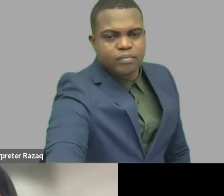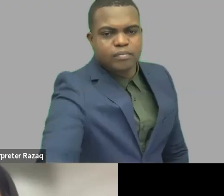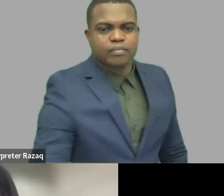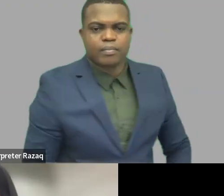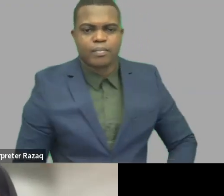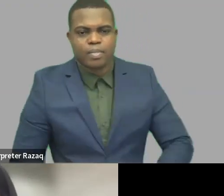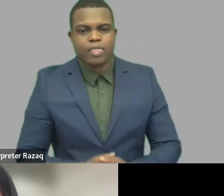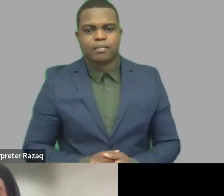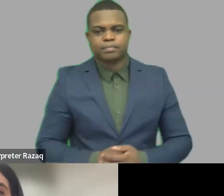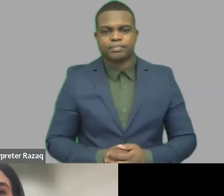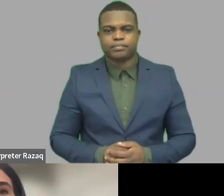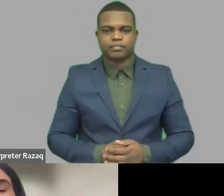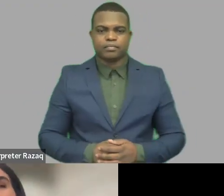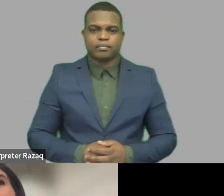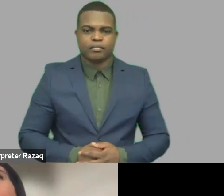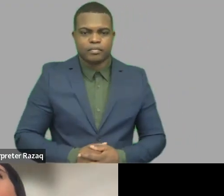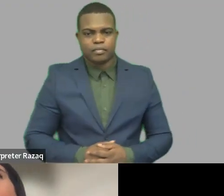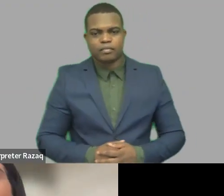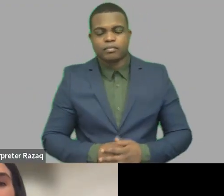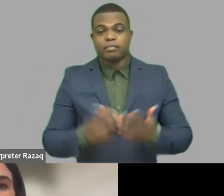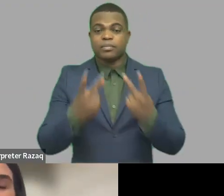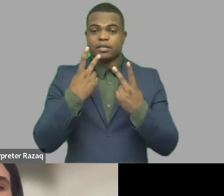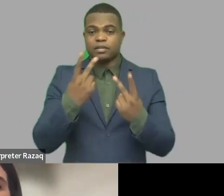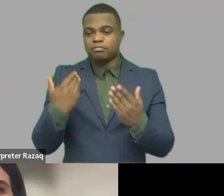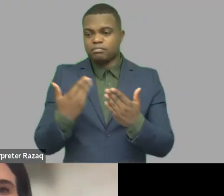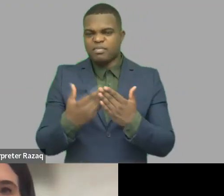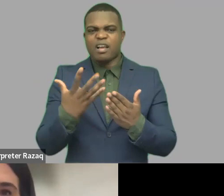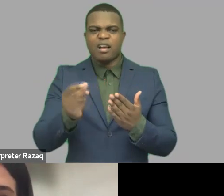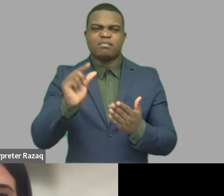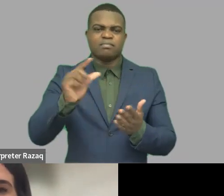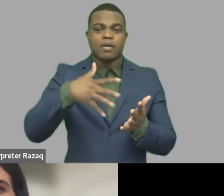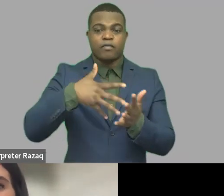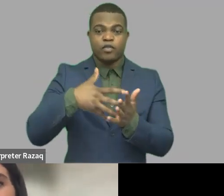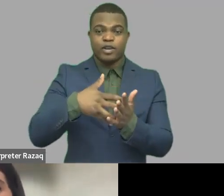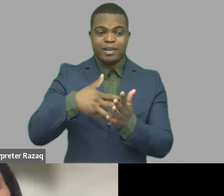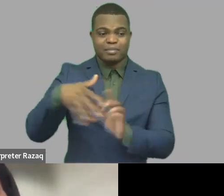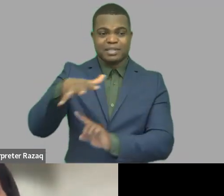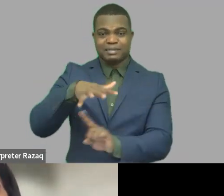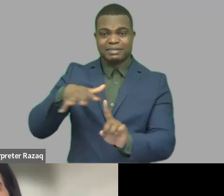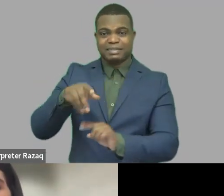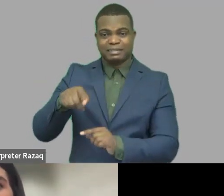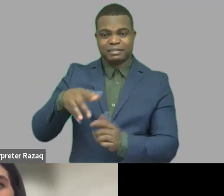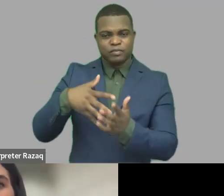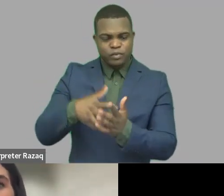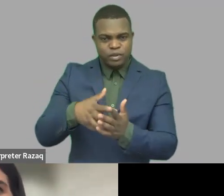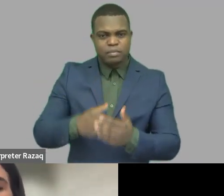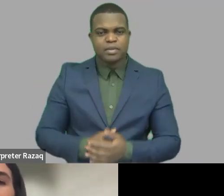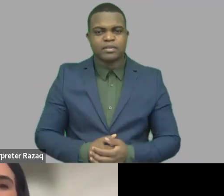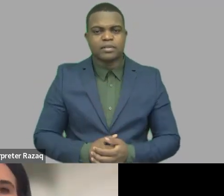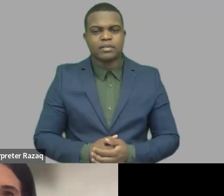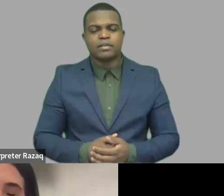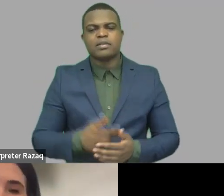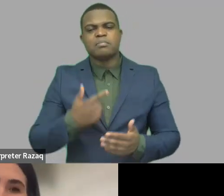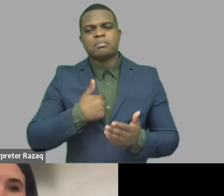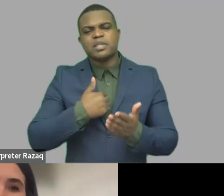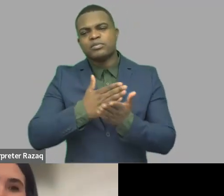What we can do. I'm just sharing with you a couple of like food for thoughts also for our discussion. So on one hand,